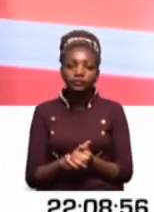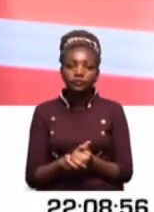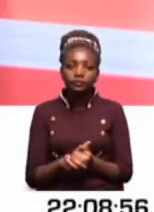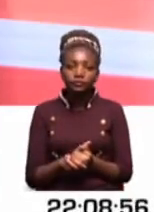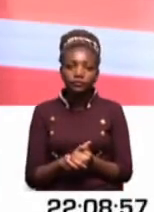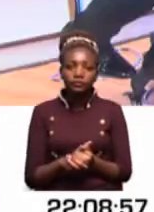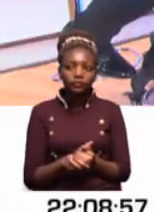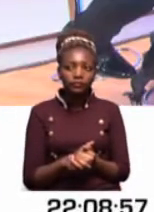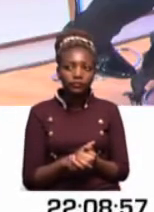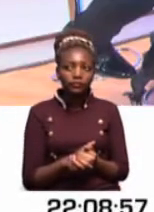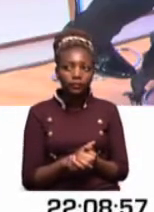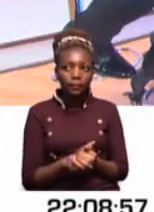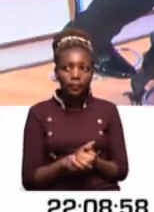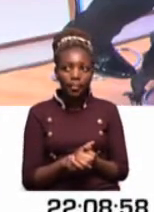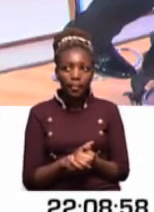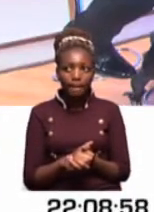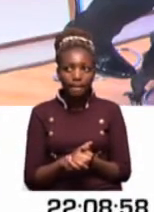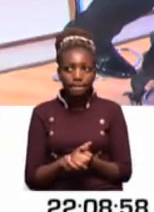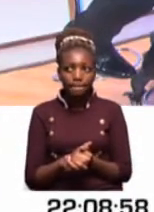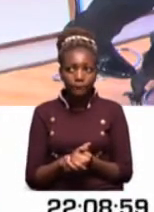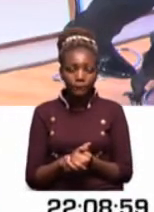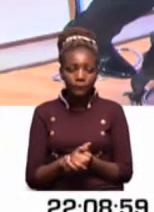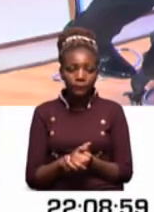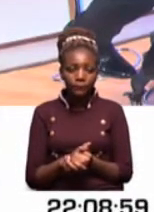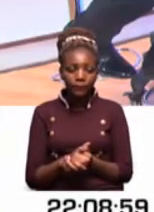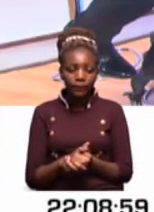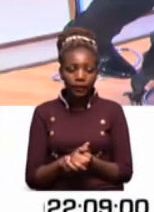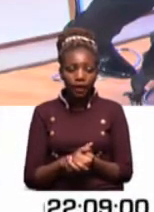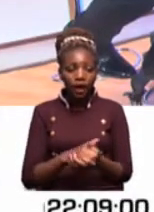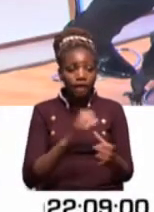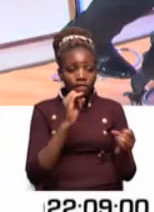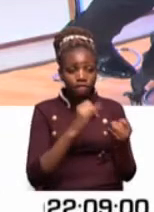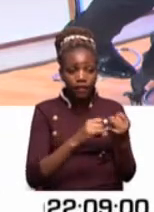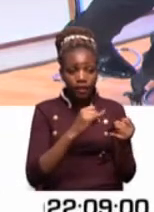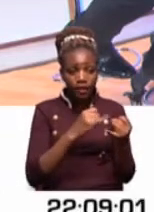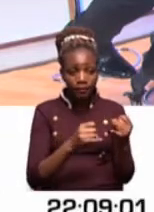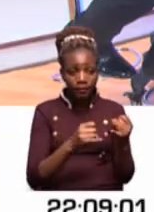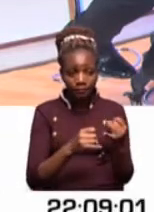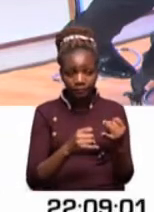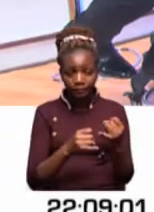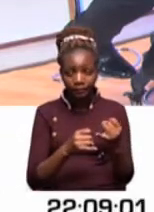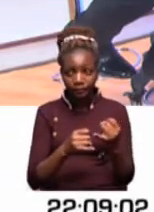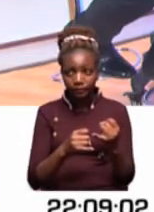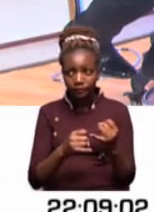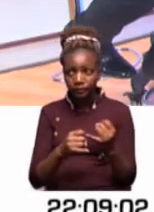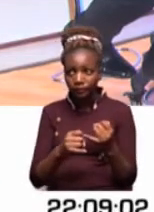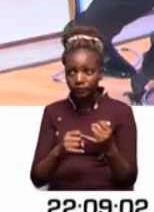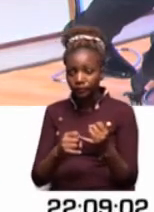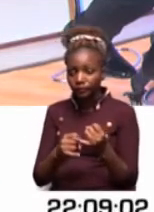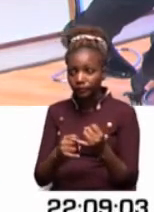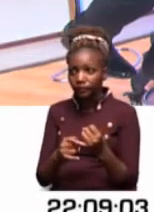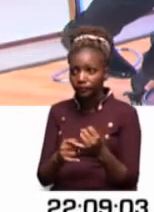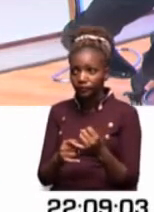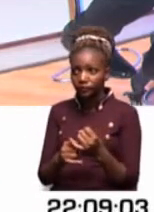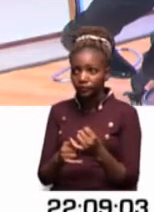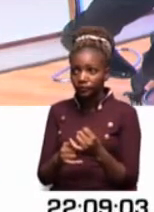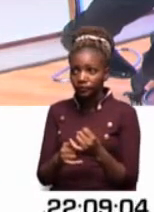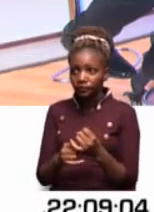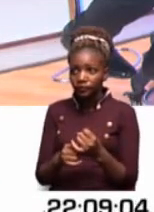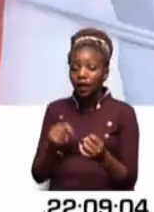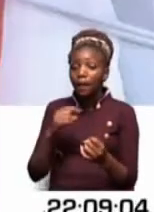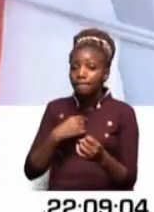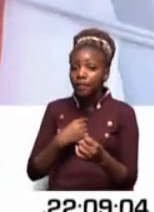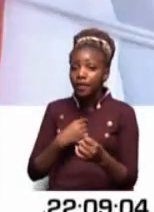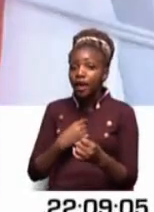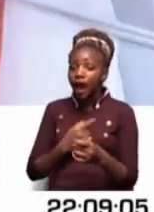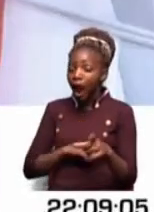will come out of it. My director is telling me that we're out of time. Mheshimiwa is talking about Germany, and I can tell you for a fact, I travel quite a bit, and I've traveled quite